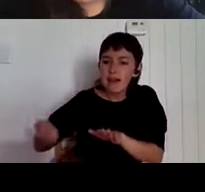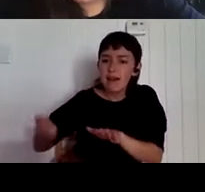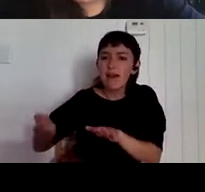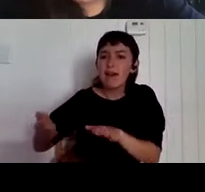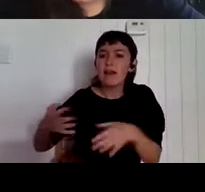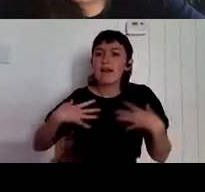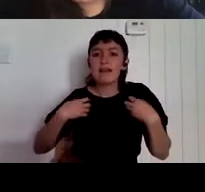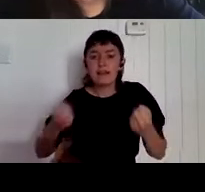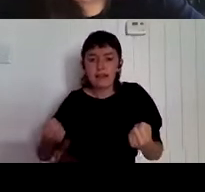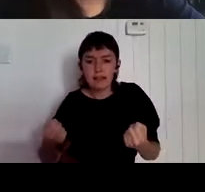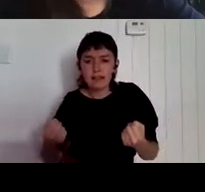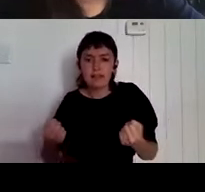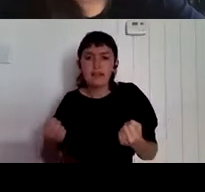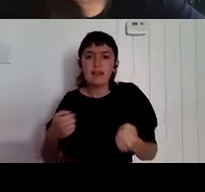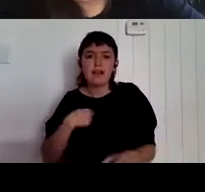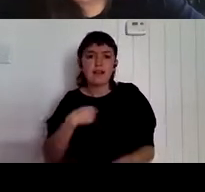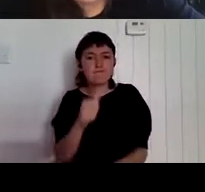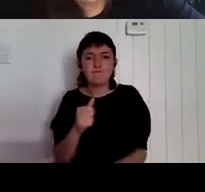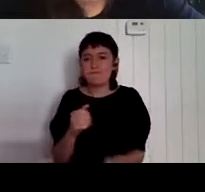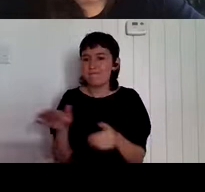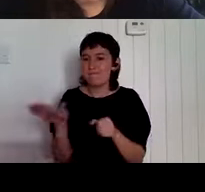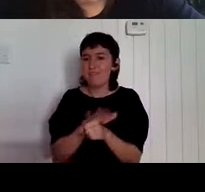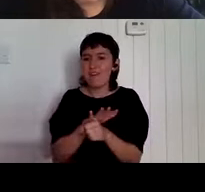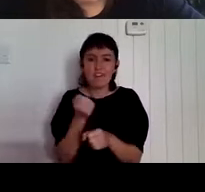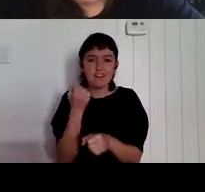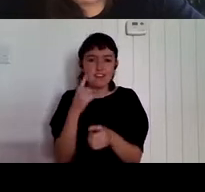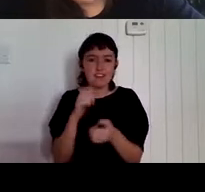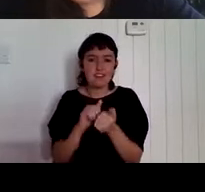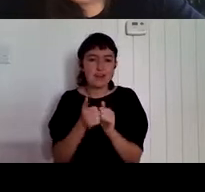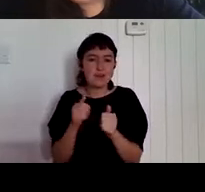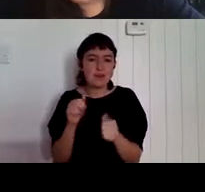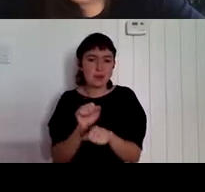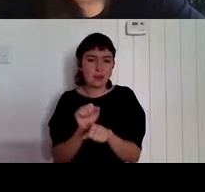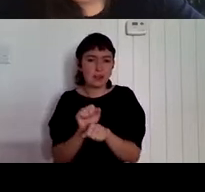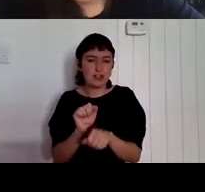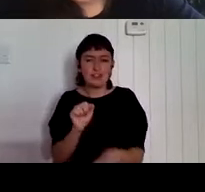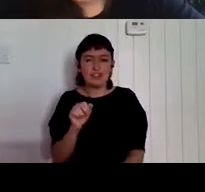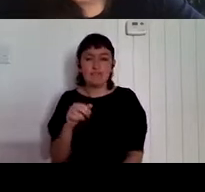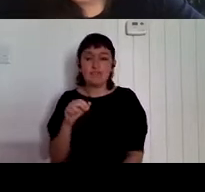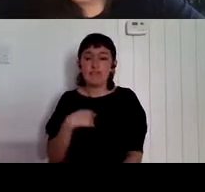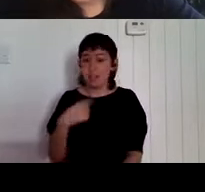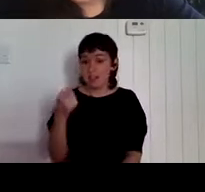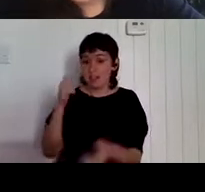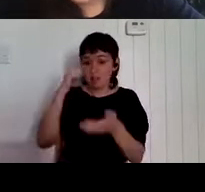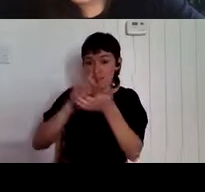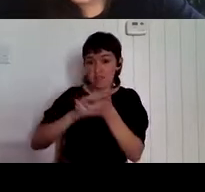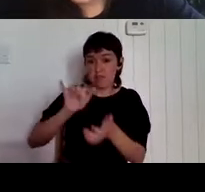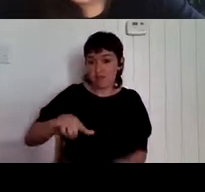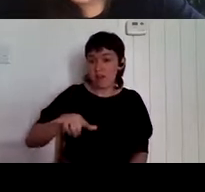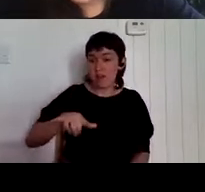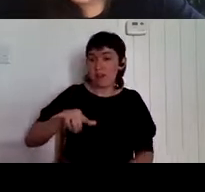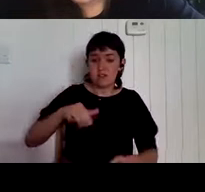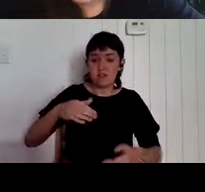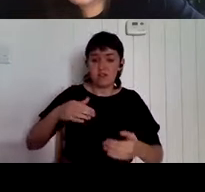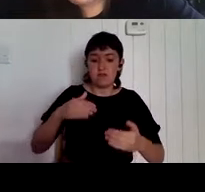how that works. I mean, I believe them when they, they say that's the sequence of events that it's dead, but then it